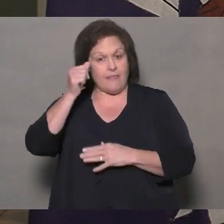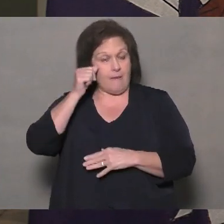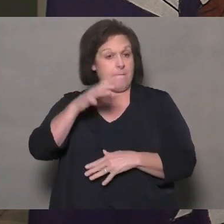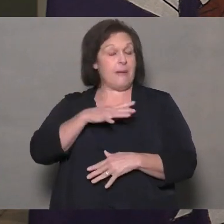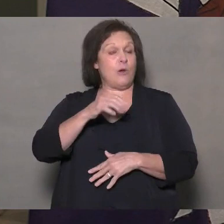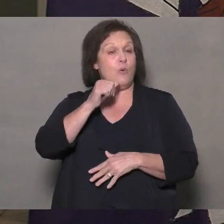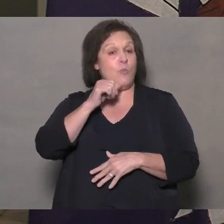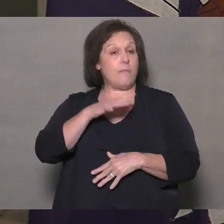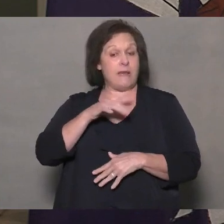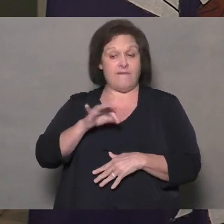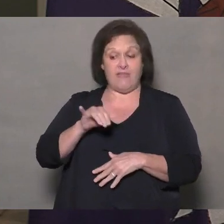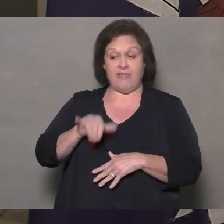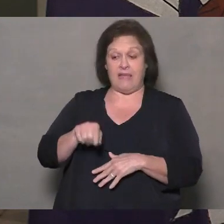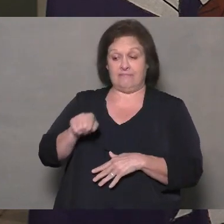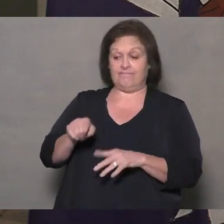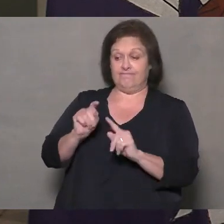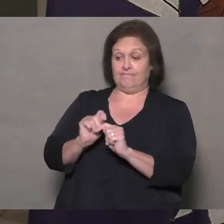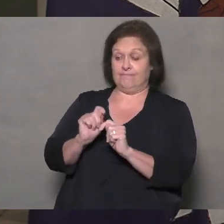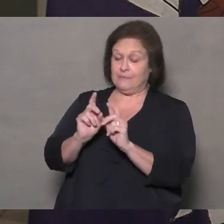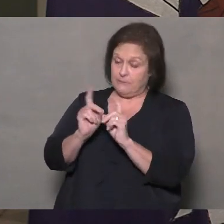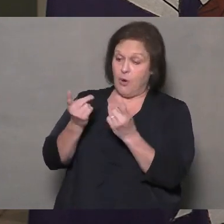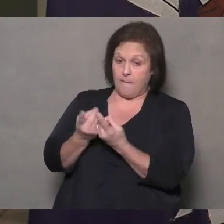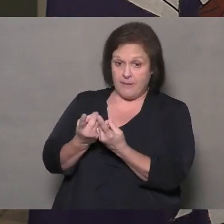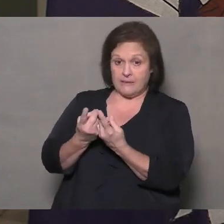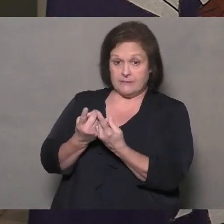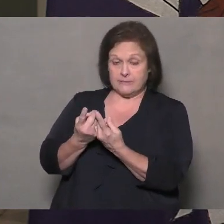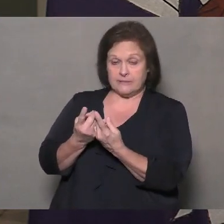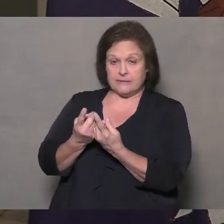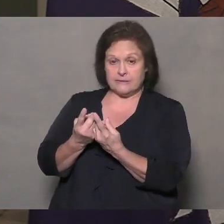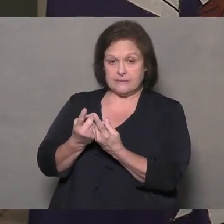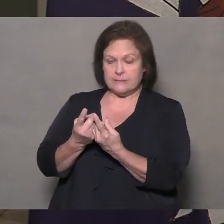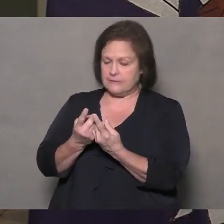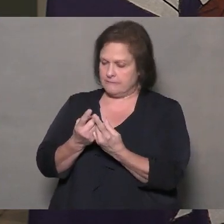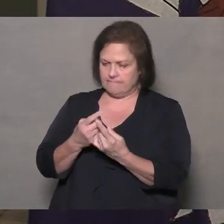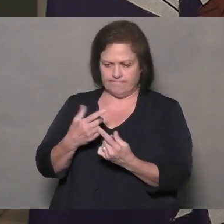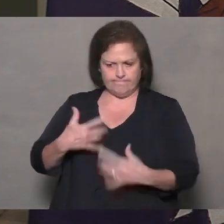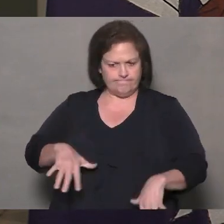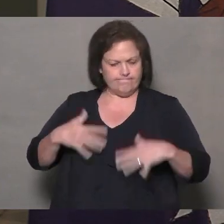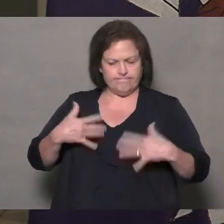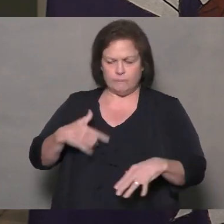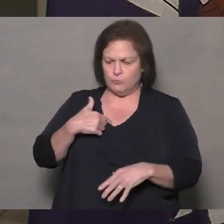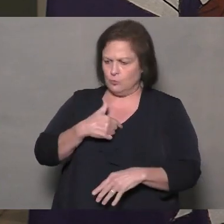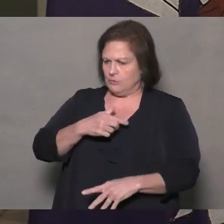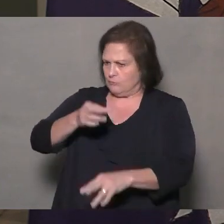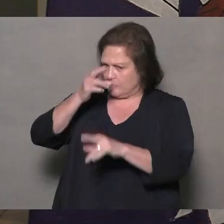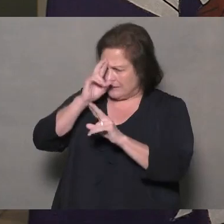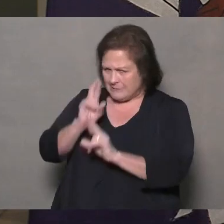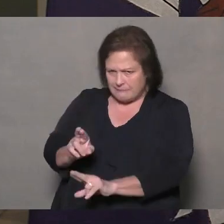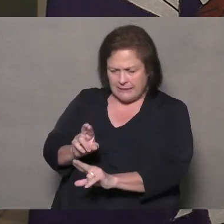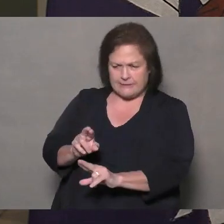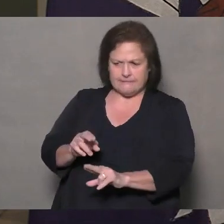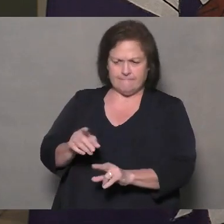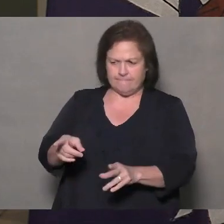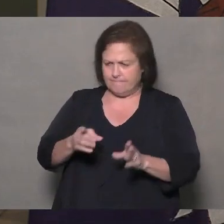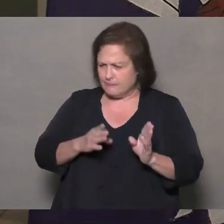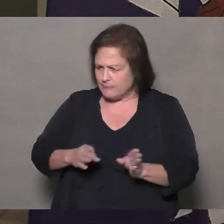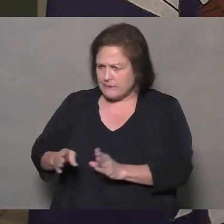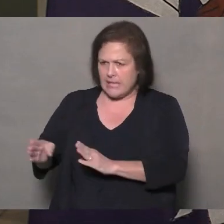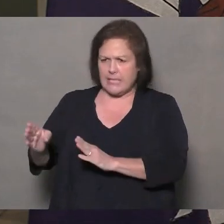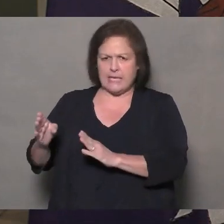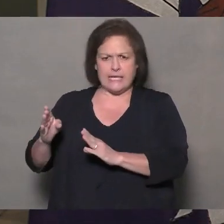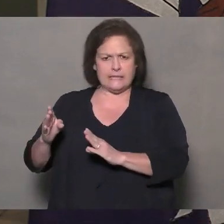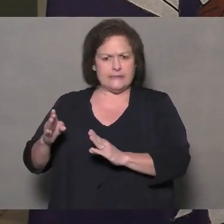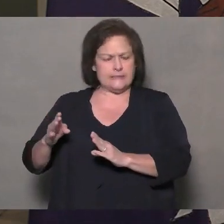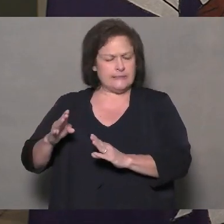women of that department have made it among the most respected, most prepared public agencies in